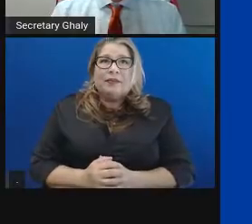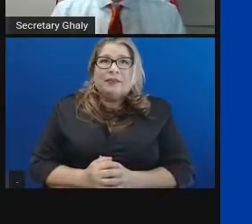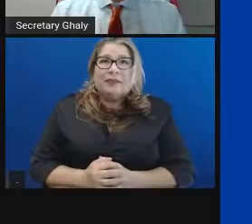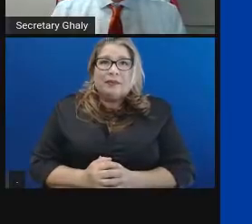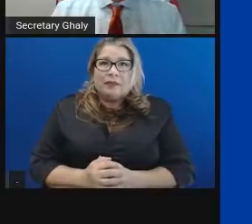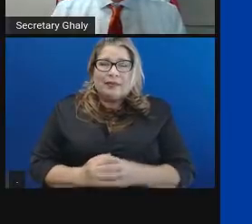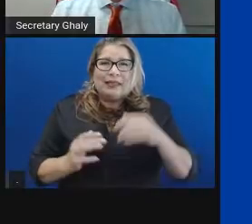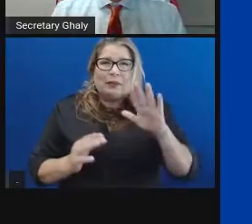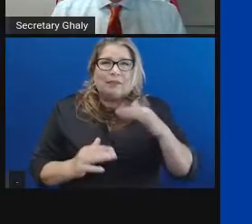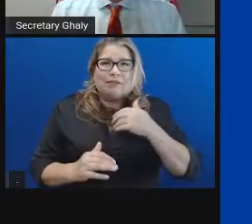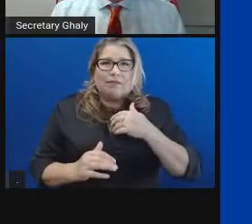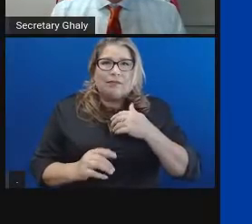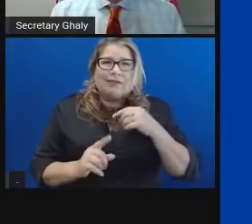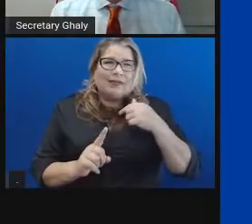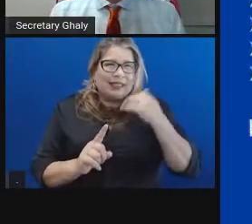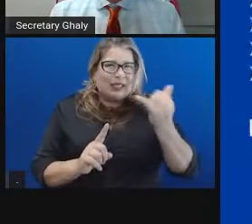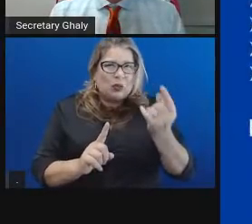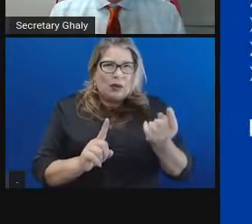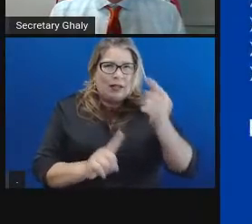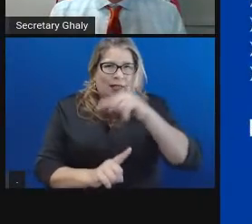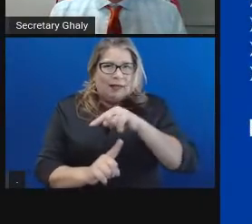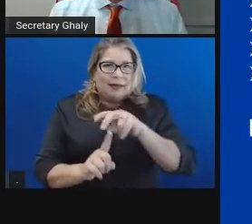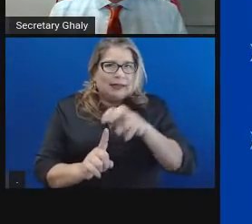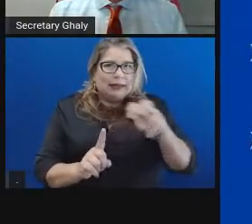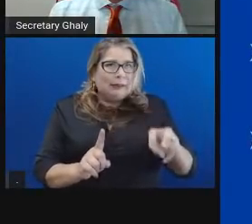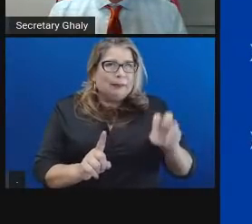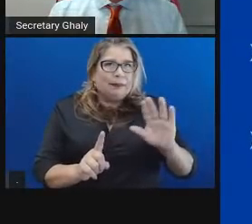Could we go back to the prior slide, please?